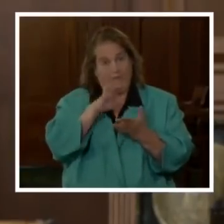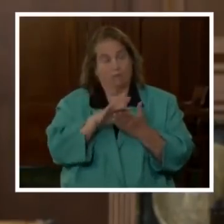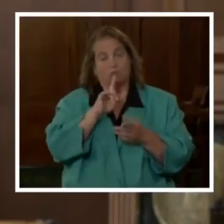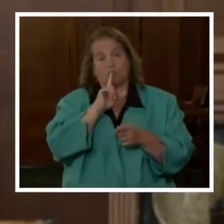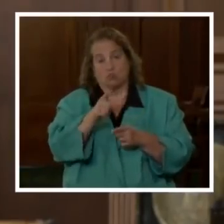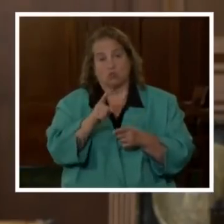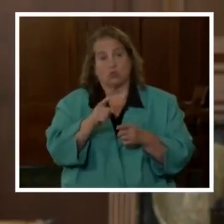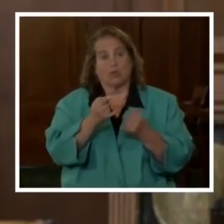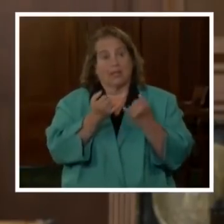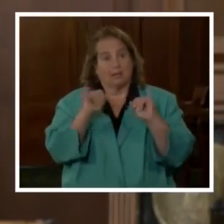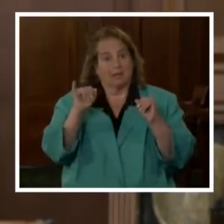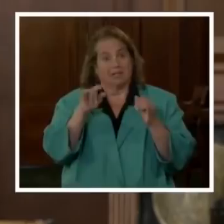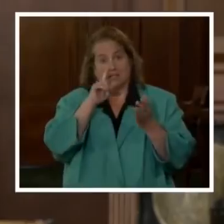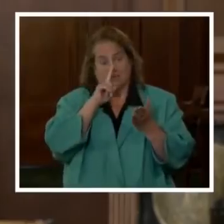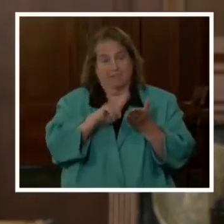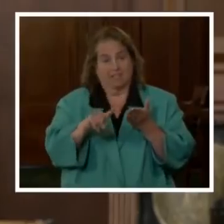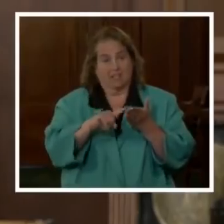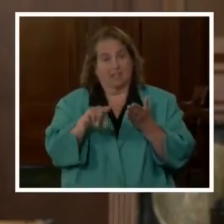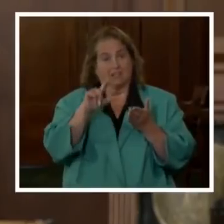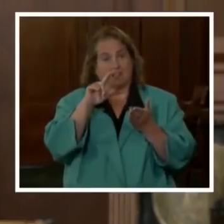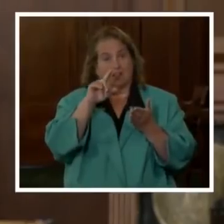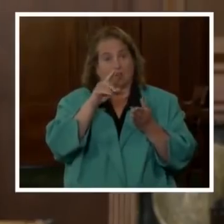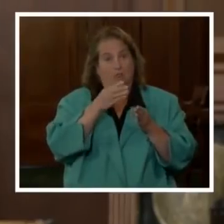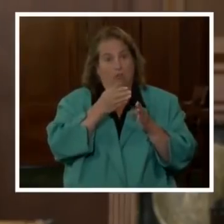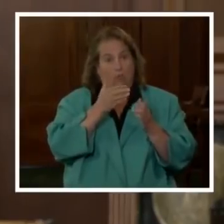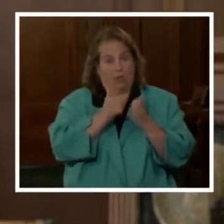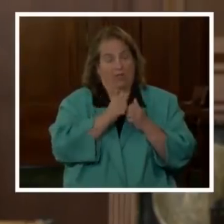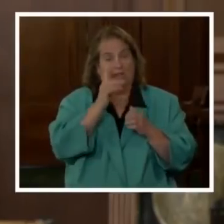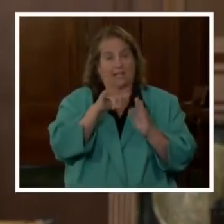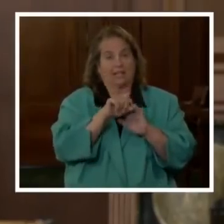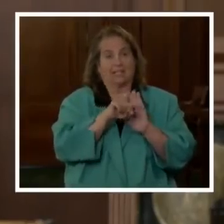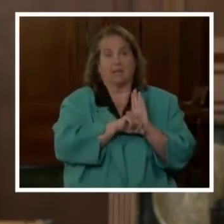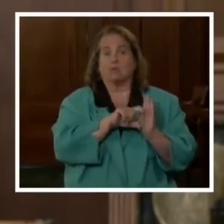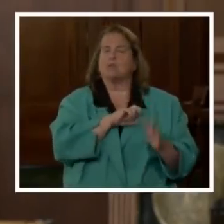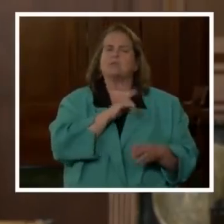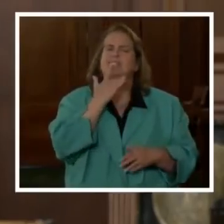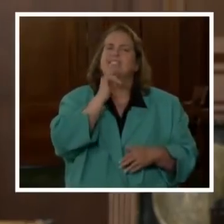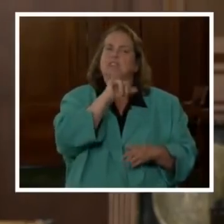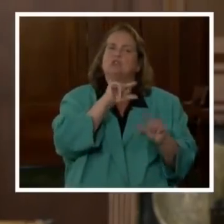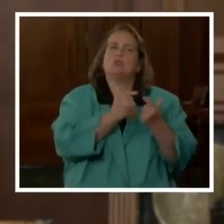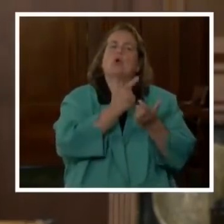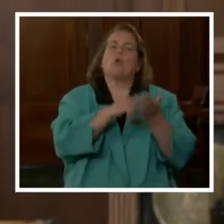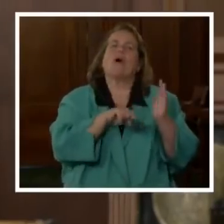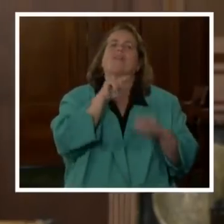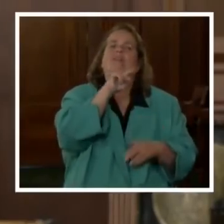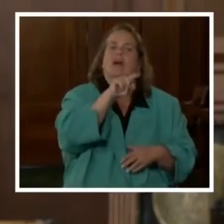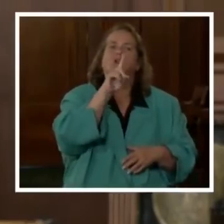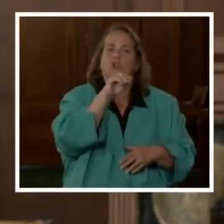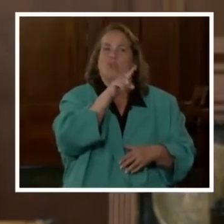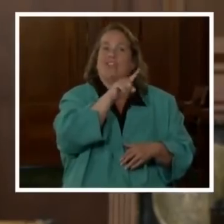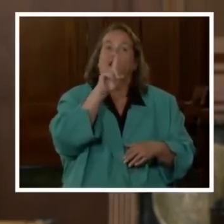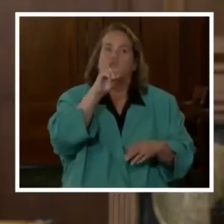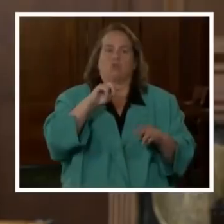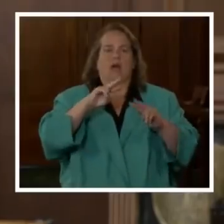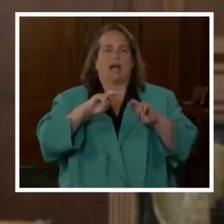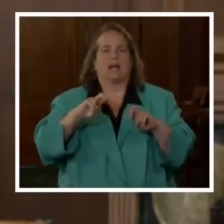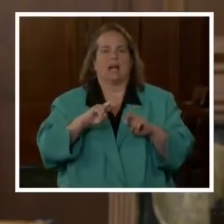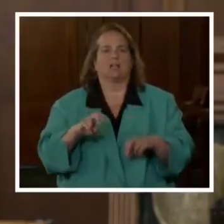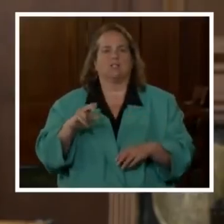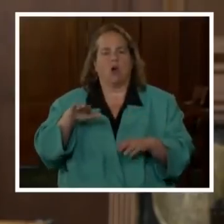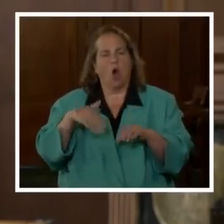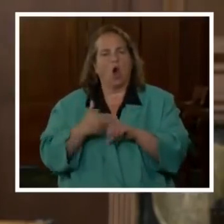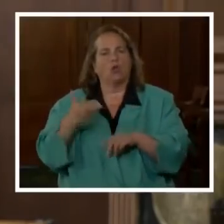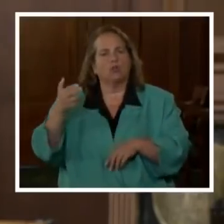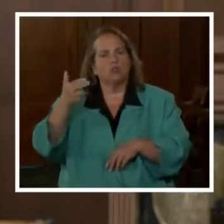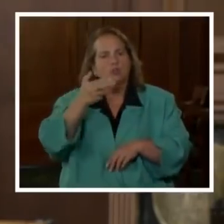in the investigation of the Kentucky State Police? This group, this is what they do. They analyze these shootings all over the